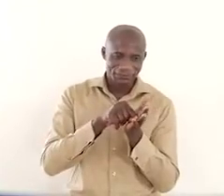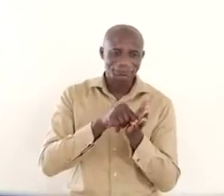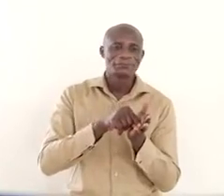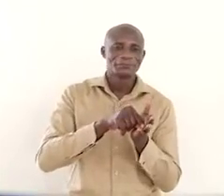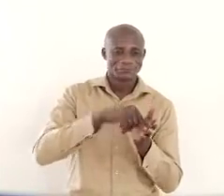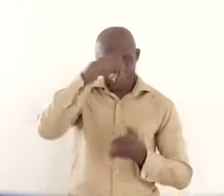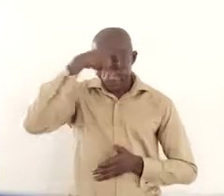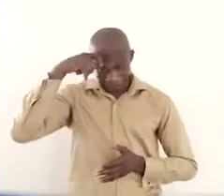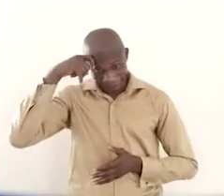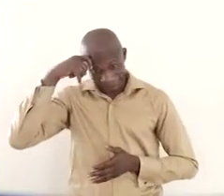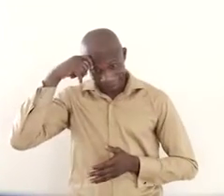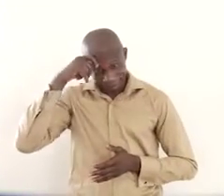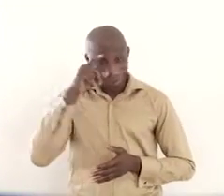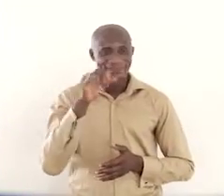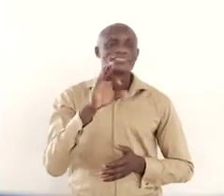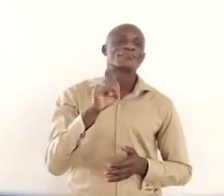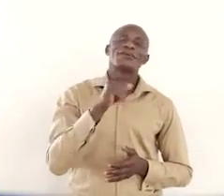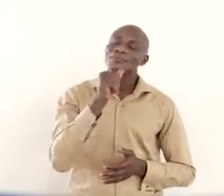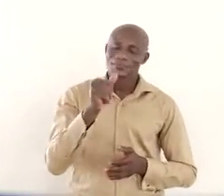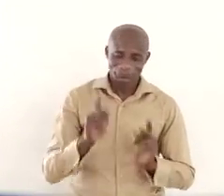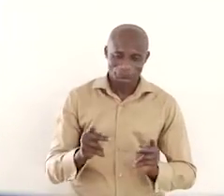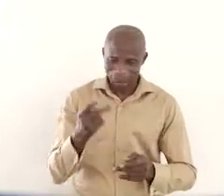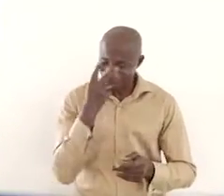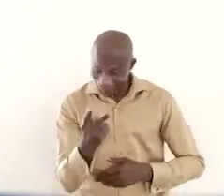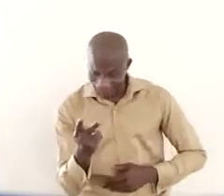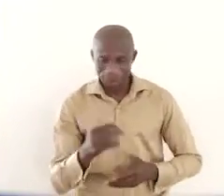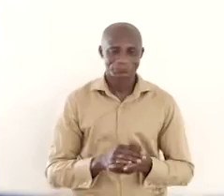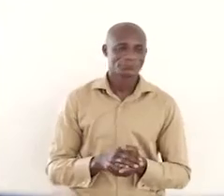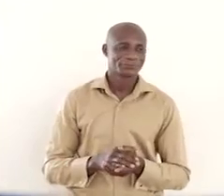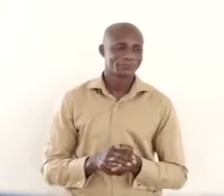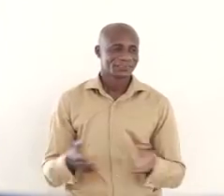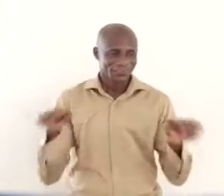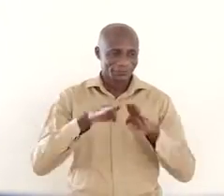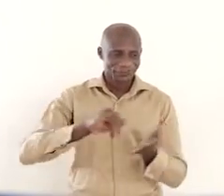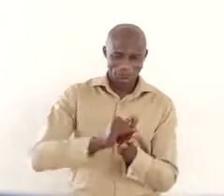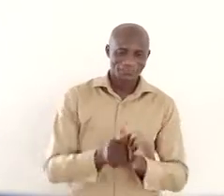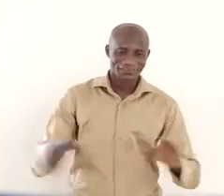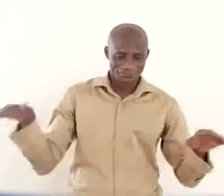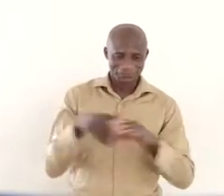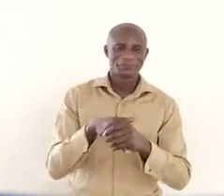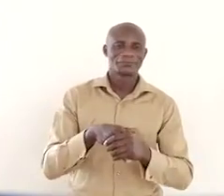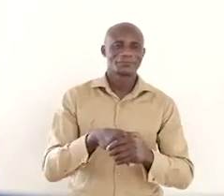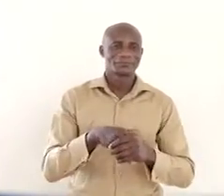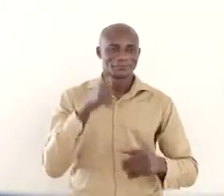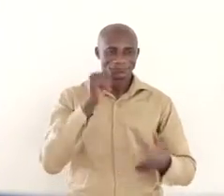sweat, feathers no green make people know. So even these couples that I'm looking